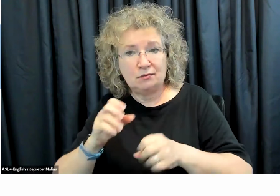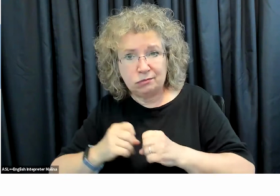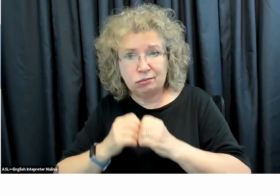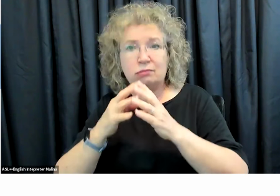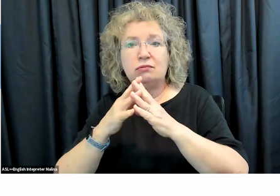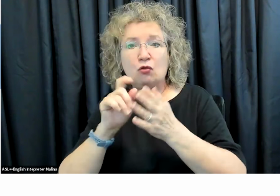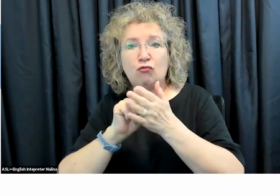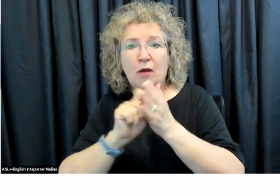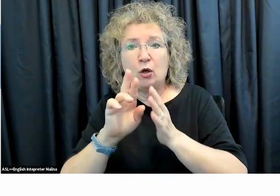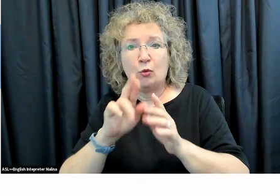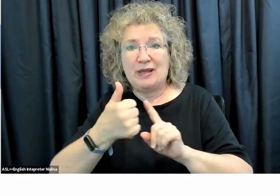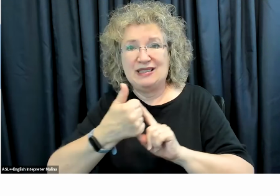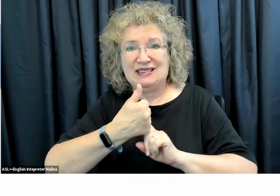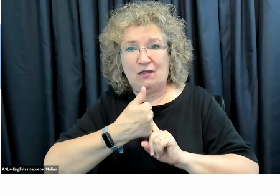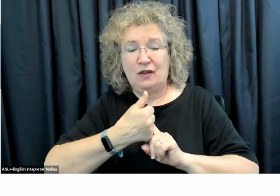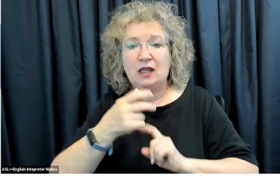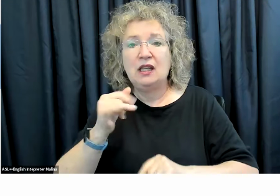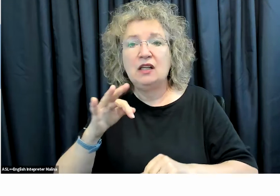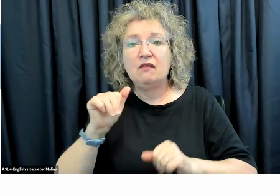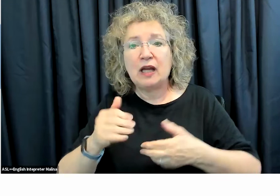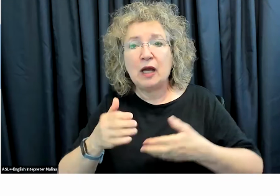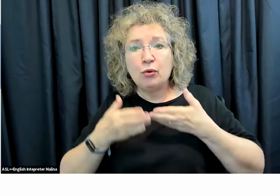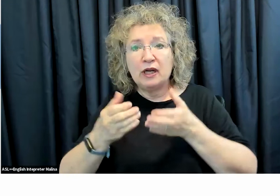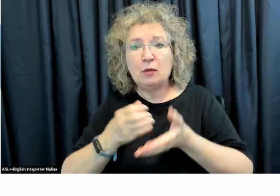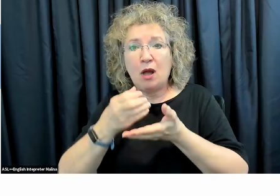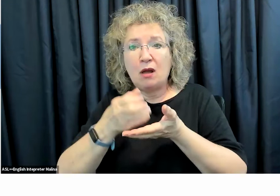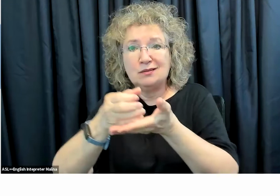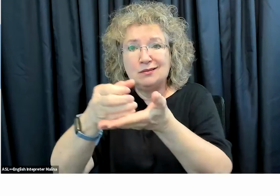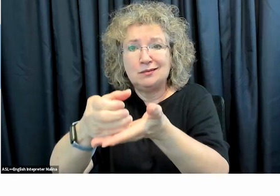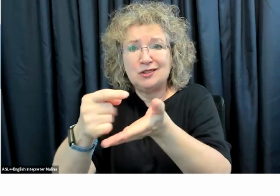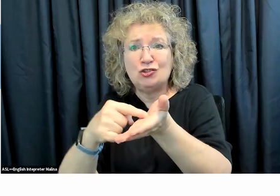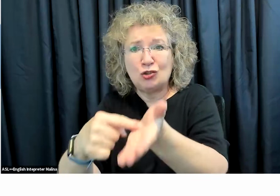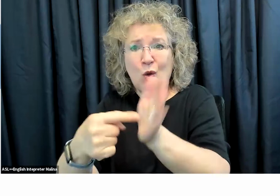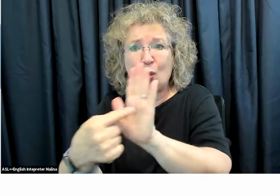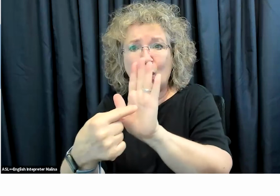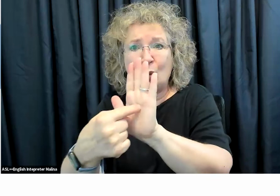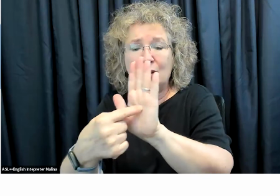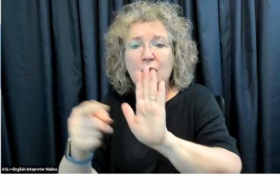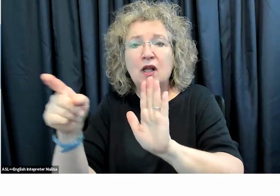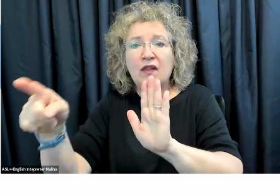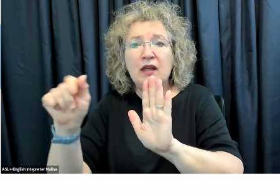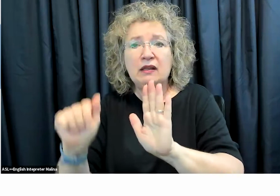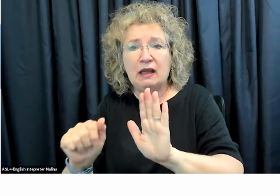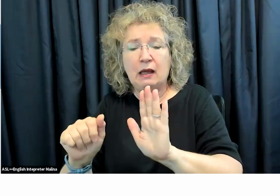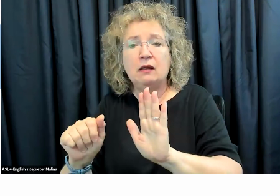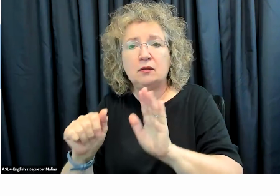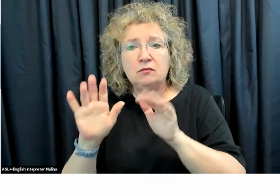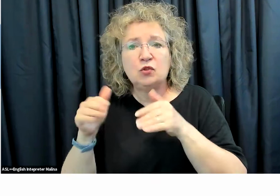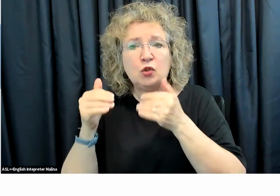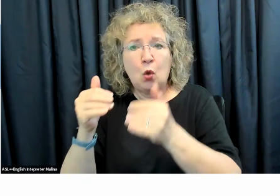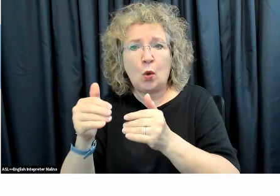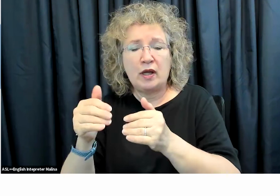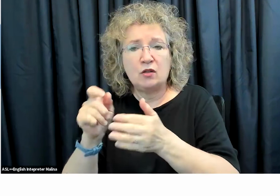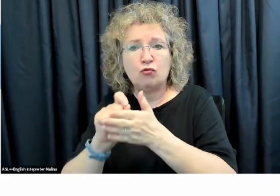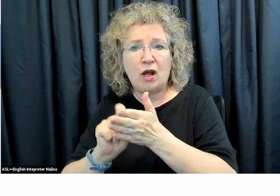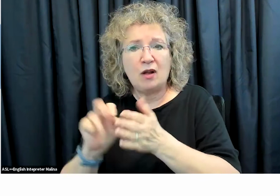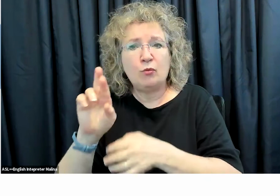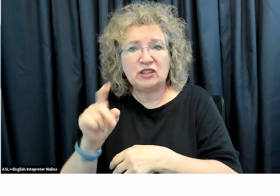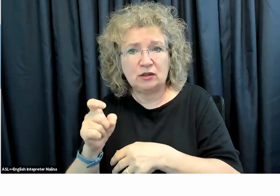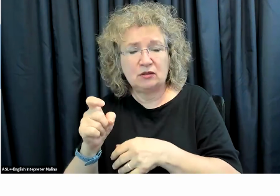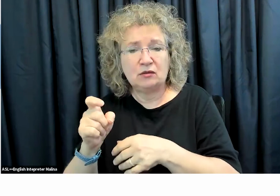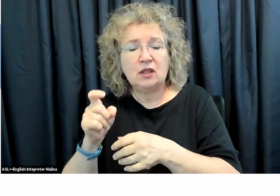idea of your prescriptions, we can, and providers on site can initiate those prescriptions to get you at